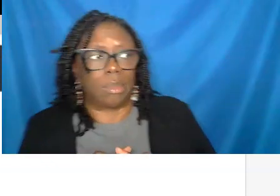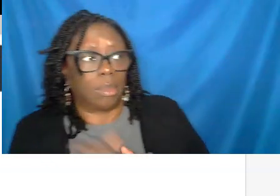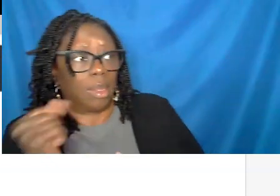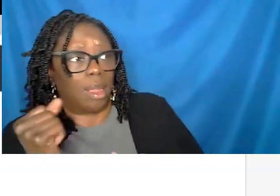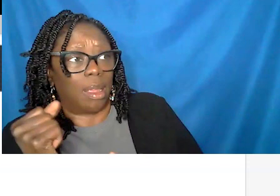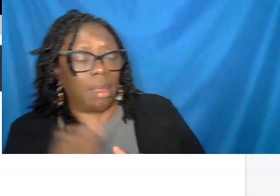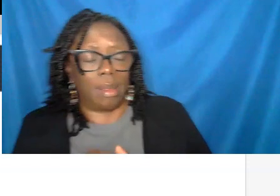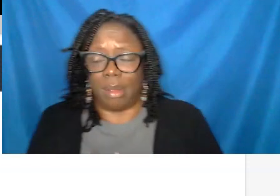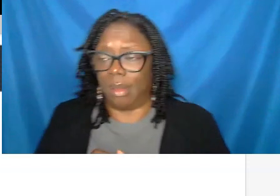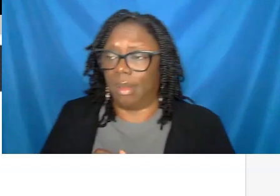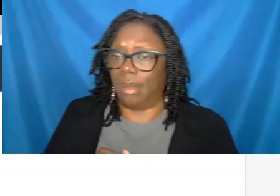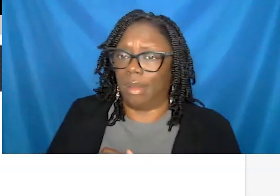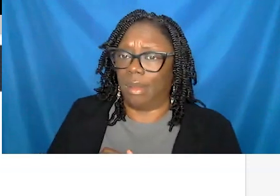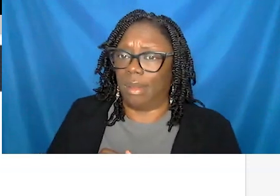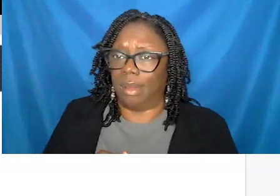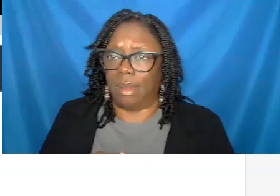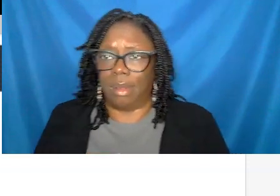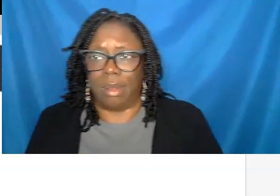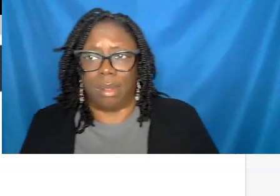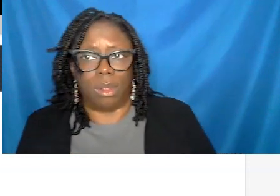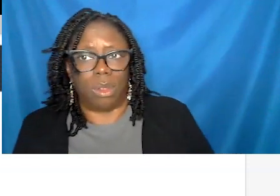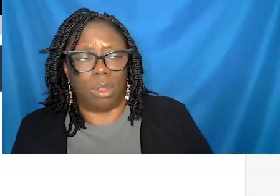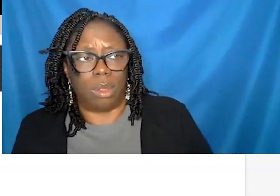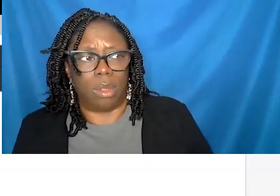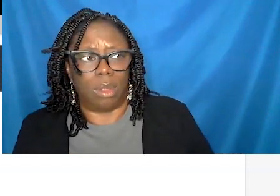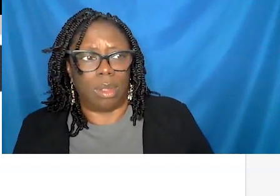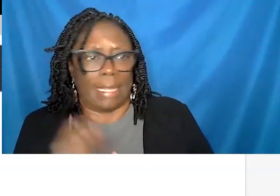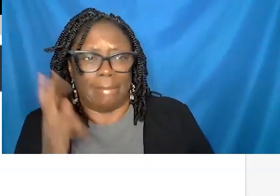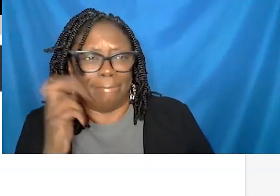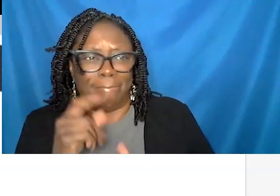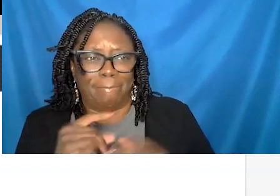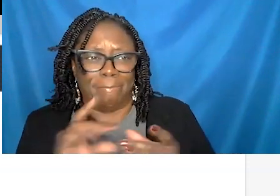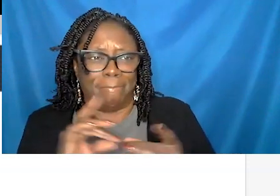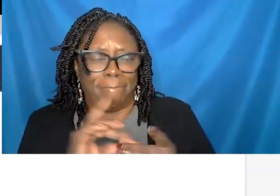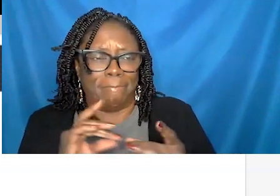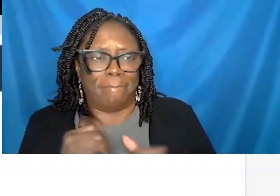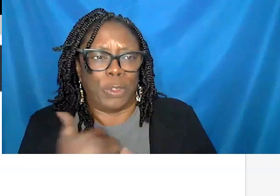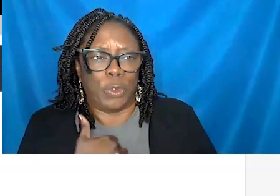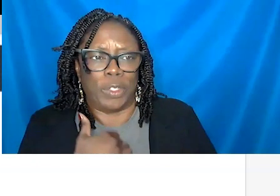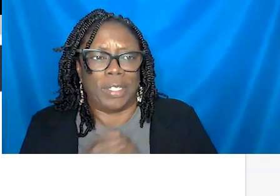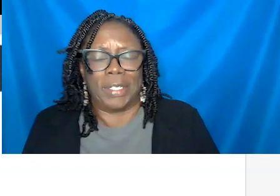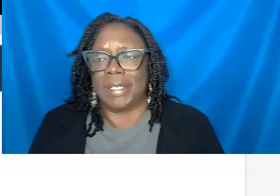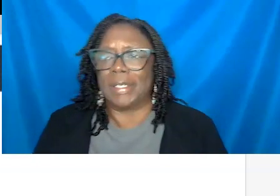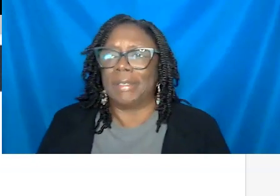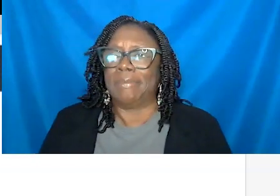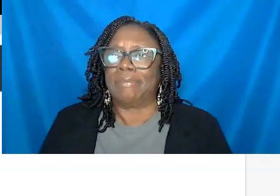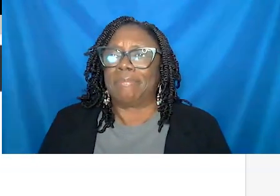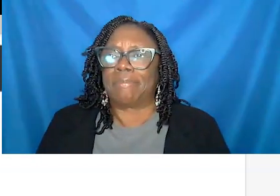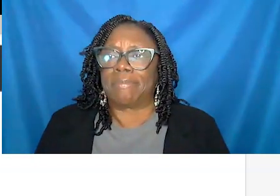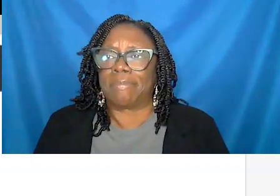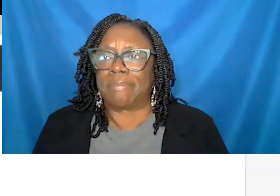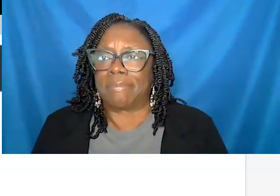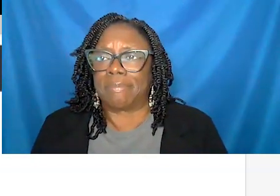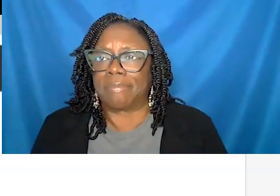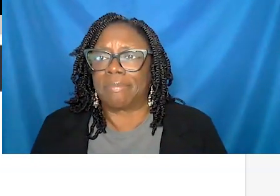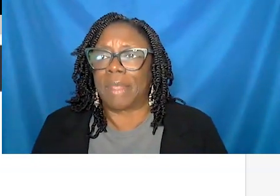to you. Question is, can the school purchase a ticket for a ChatGPT Plus when it comes to it? That's a good question. I don't know that